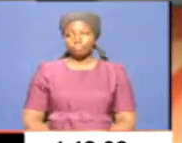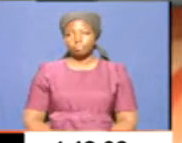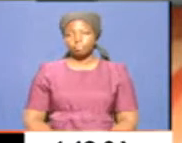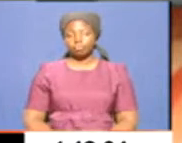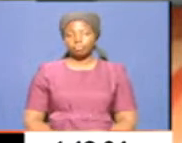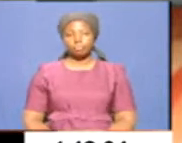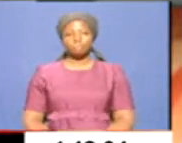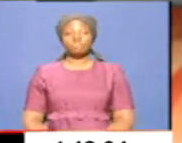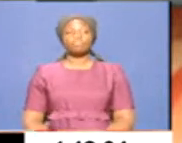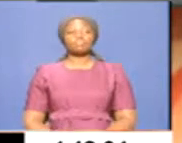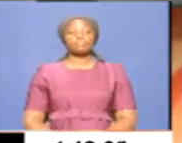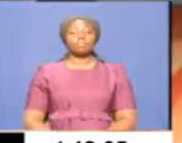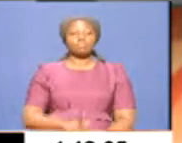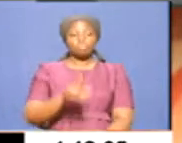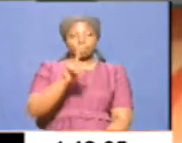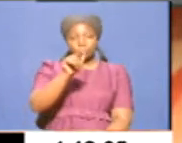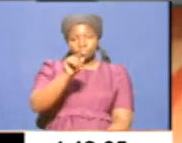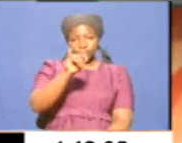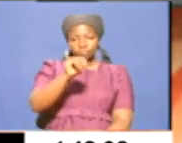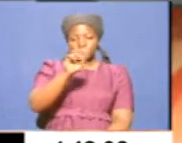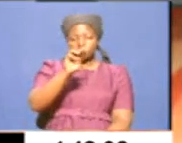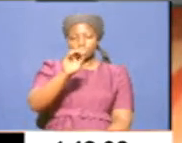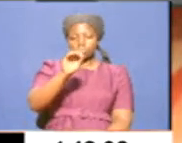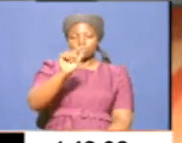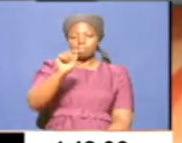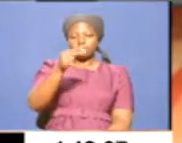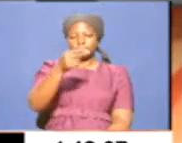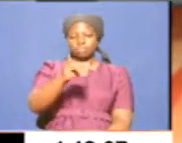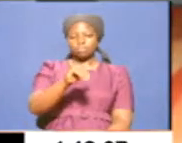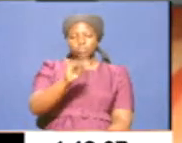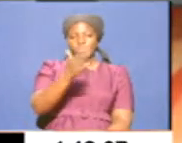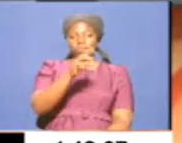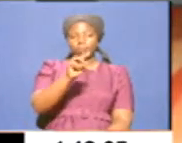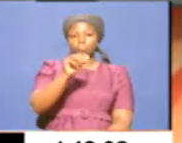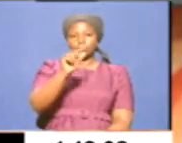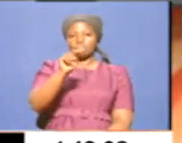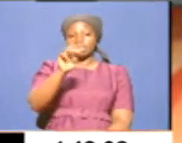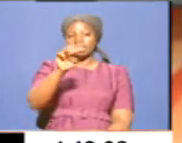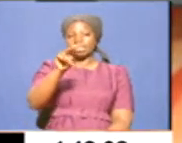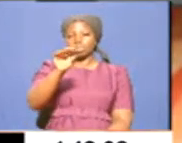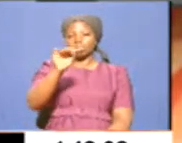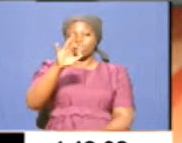Timothy Maneno has been elected as the Makueni County Assembly,